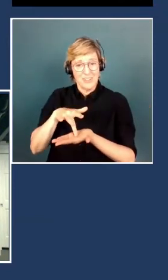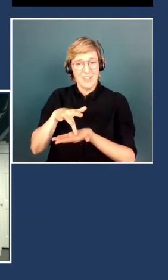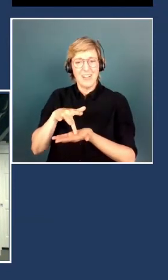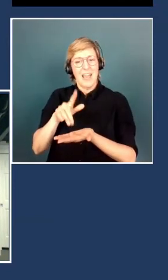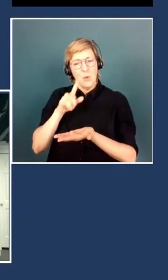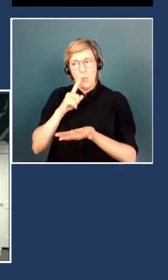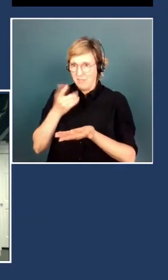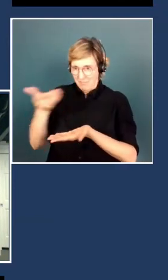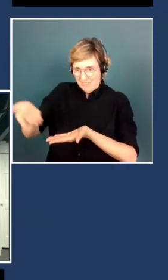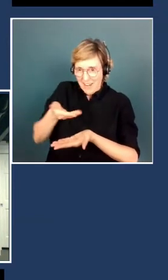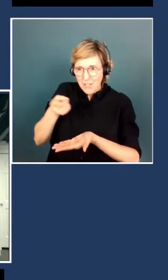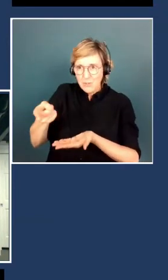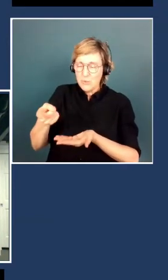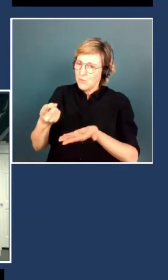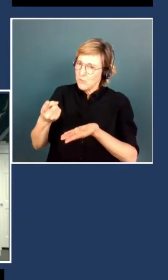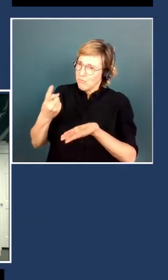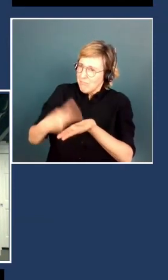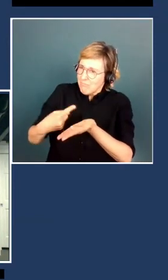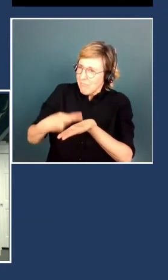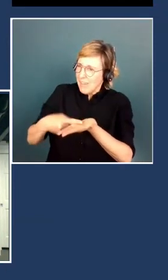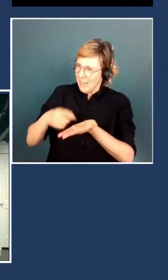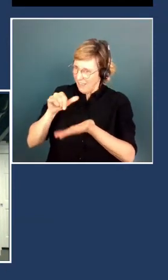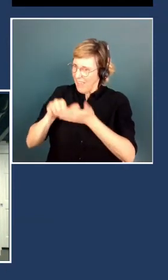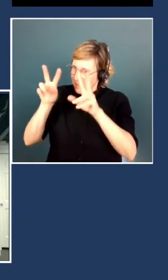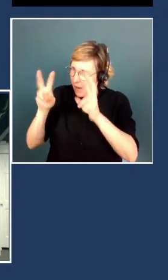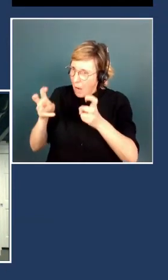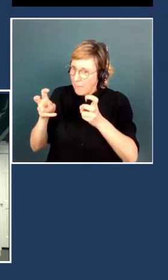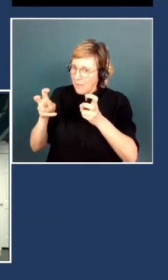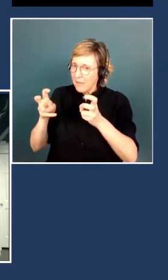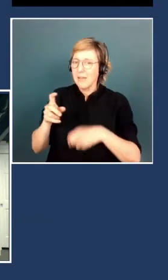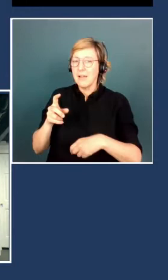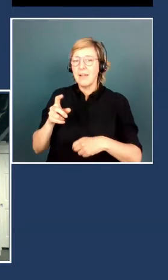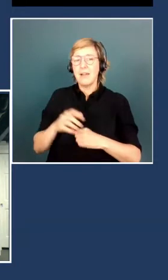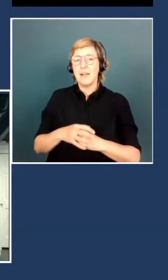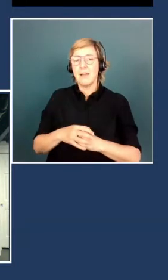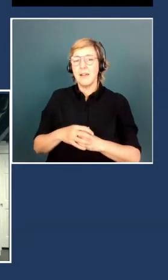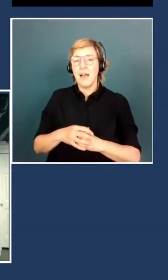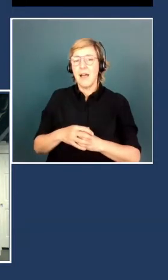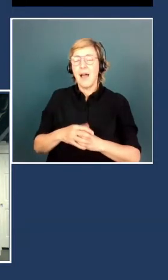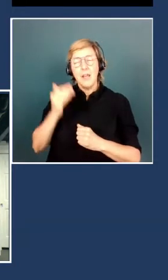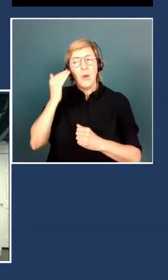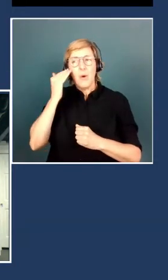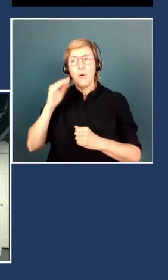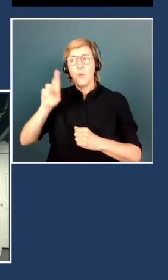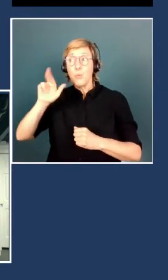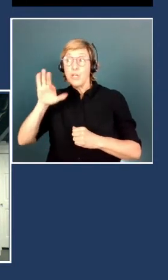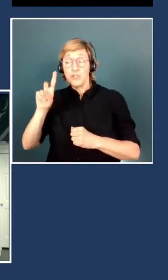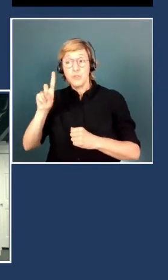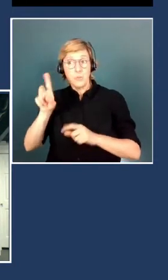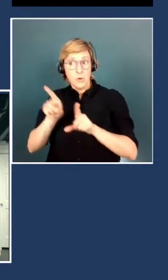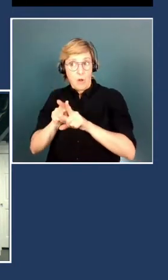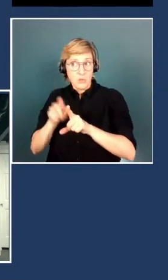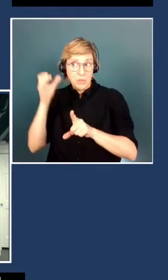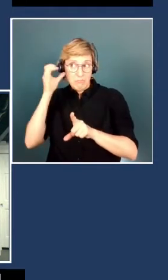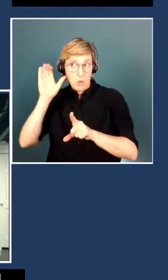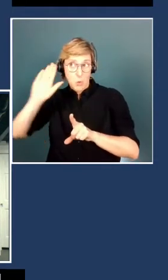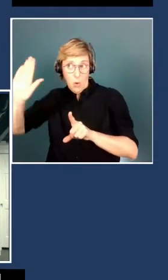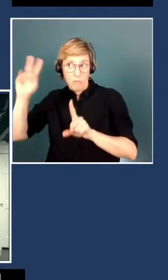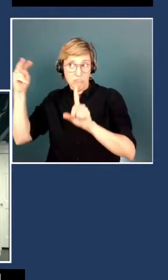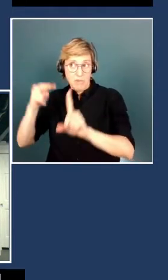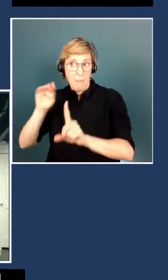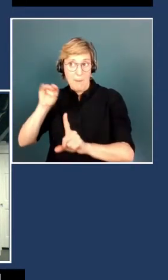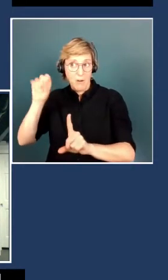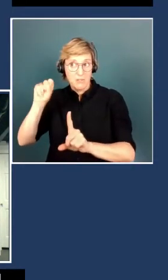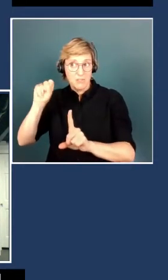and share just a little bit about that. And then Richard would love to hear from the Microsoft perspective as well. With